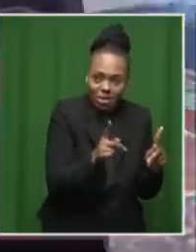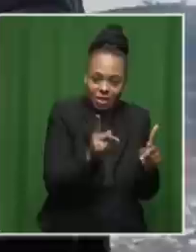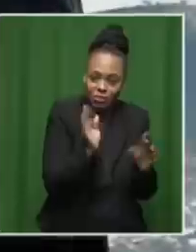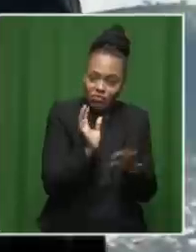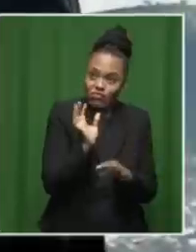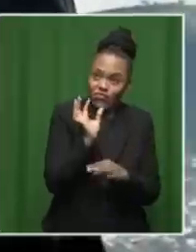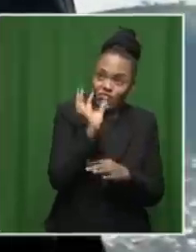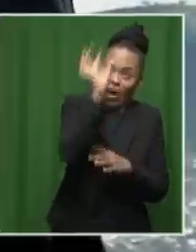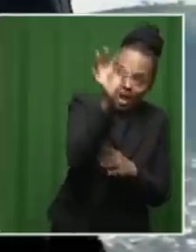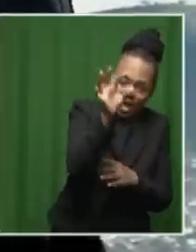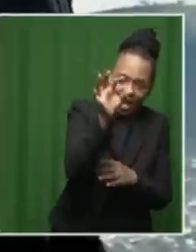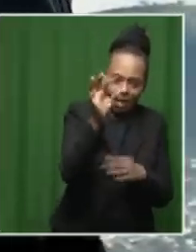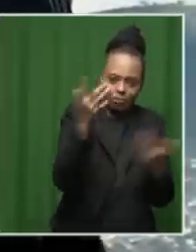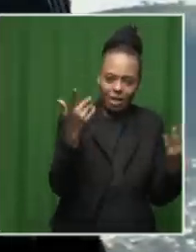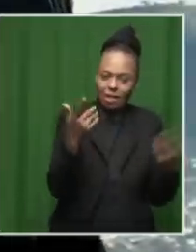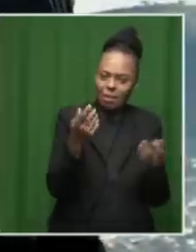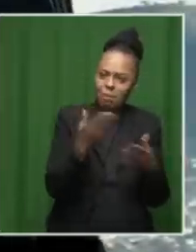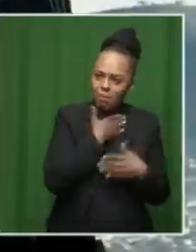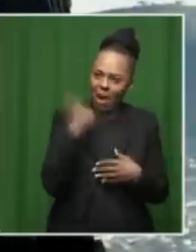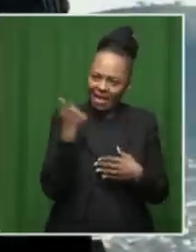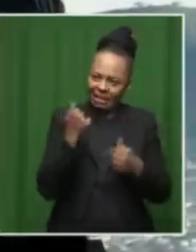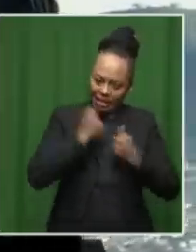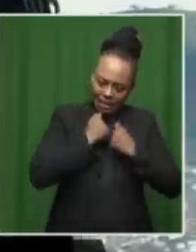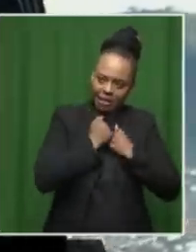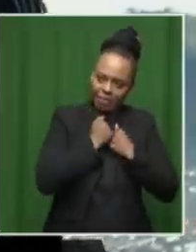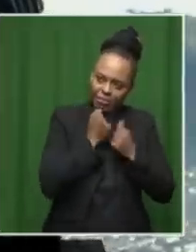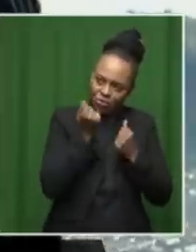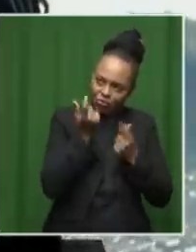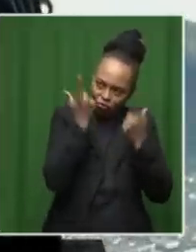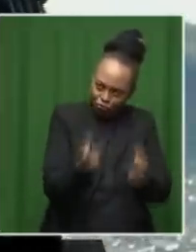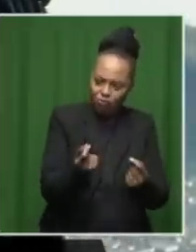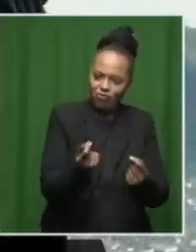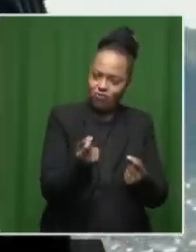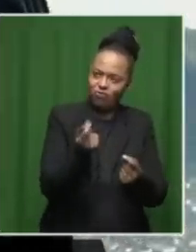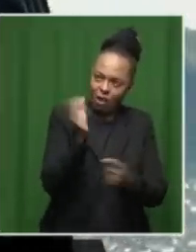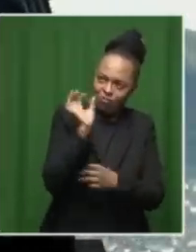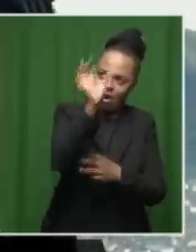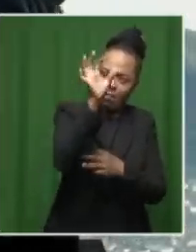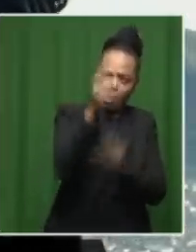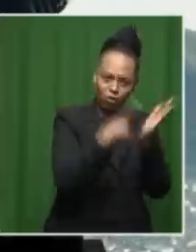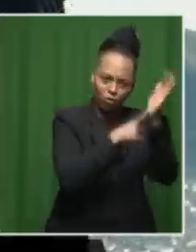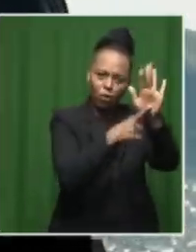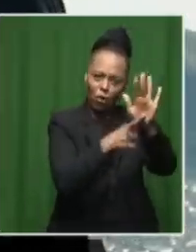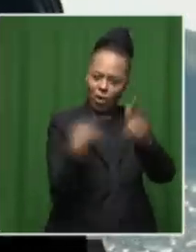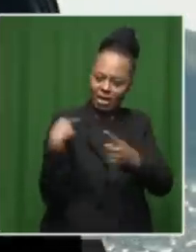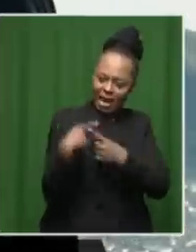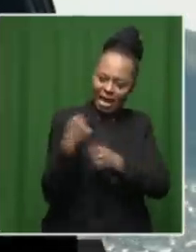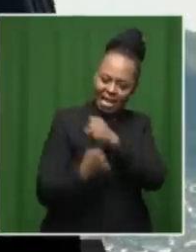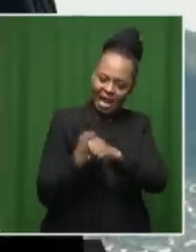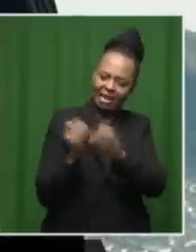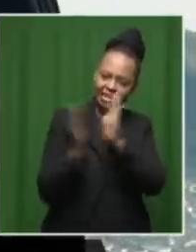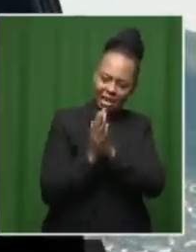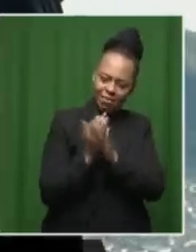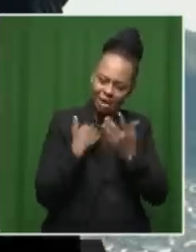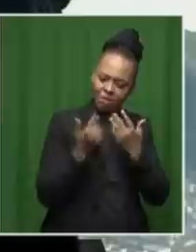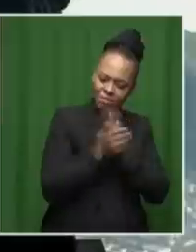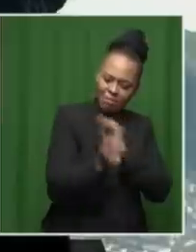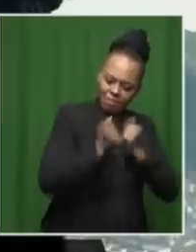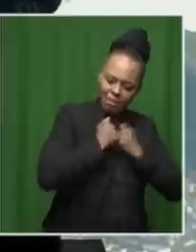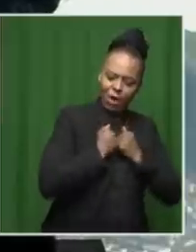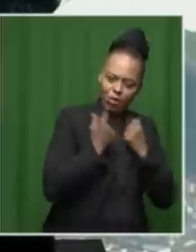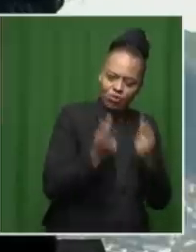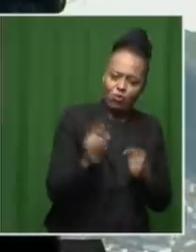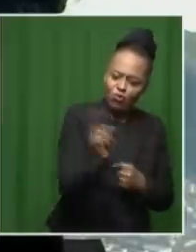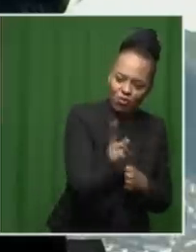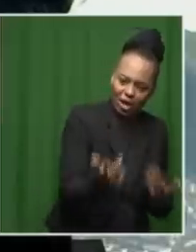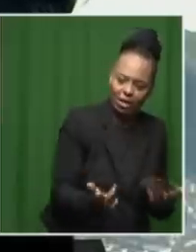to give it my all and just prove what we've been doing for the past 2 years in this camp. It's really easy when you have such